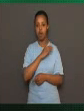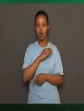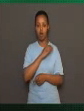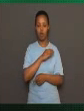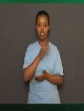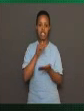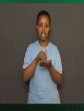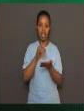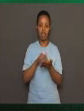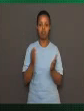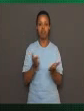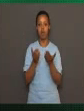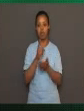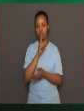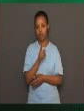being repeated.